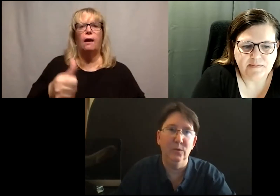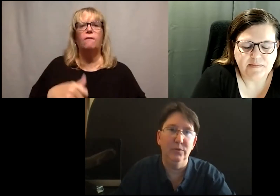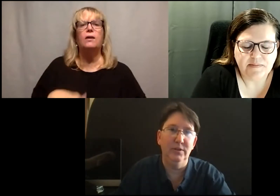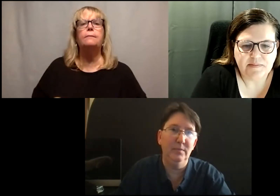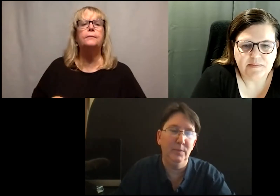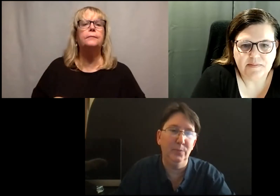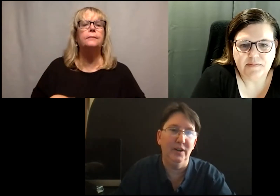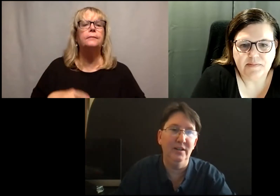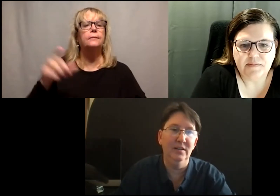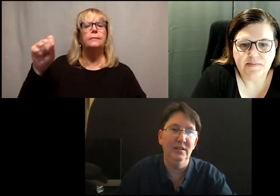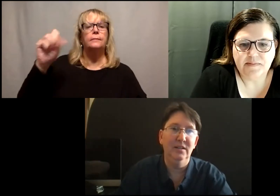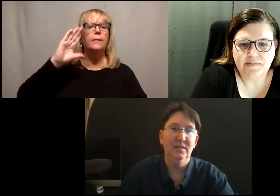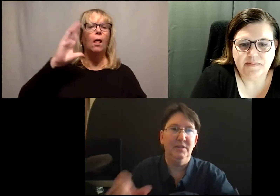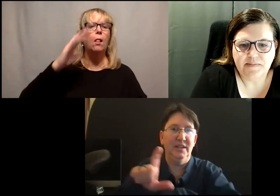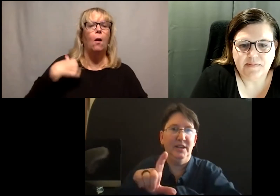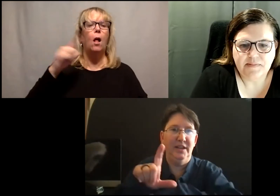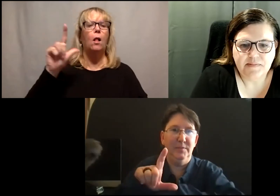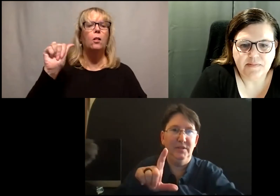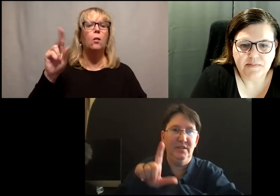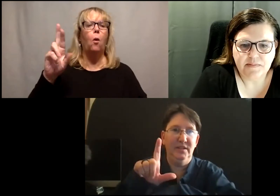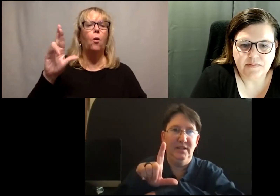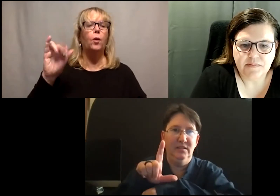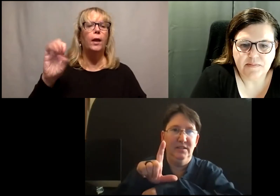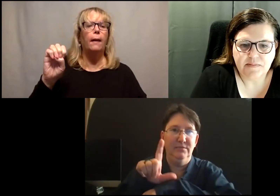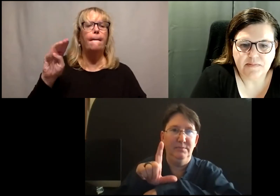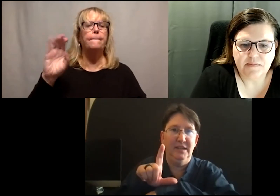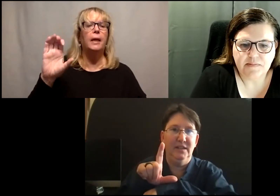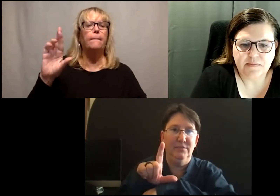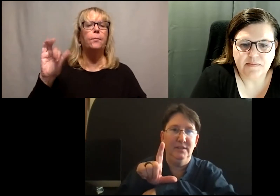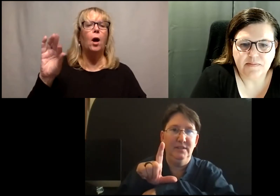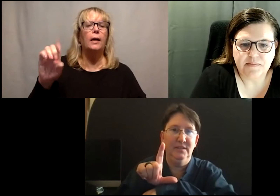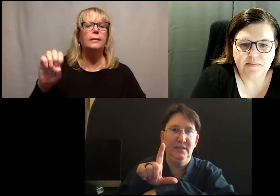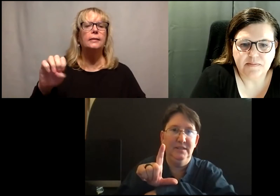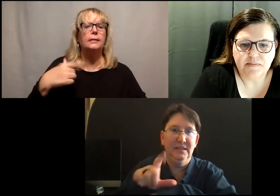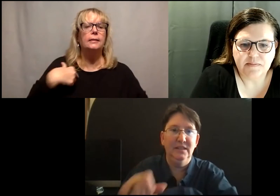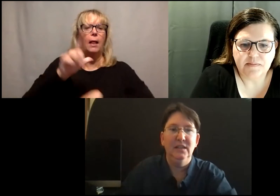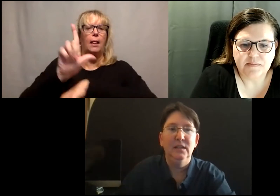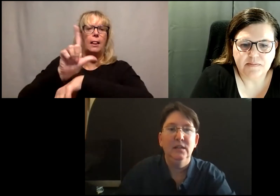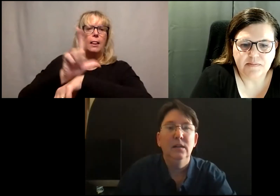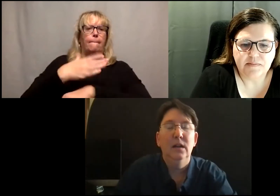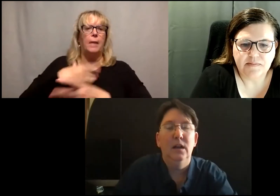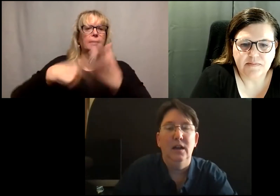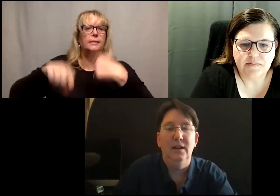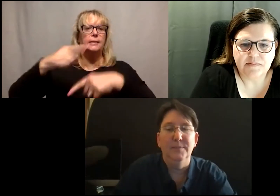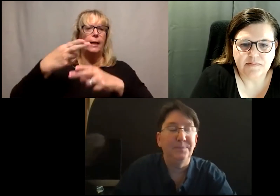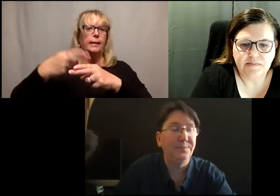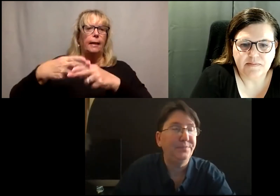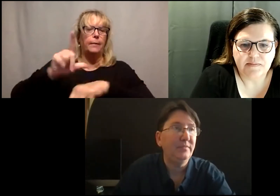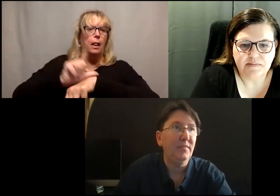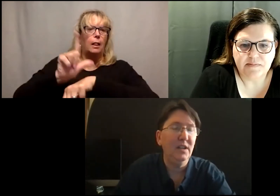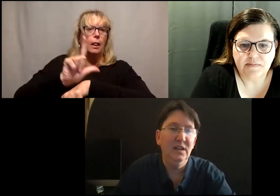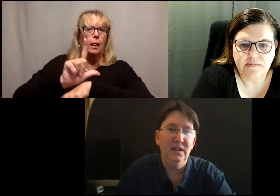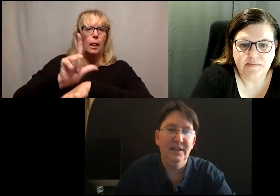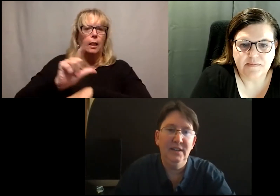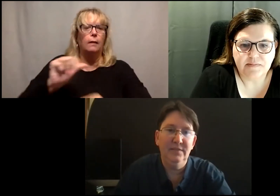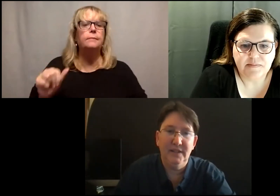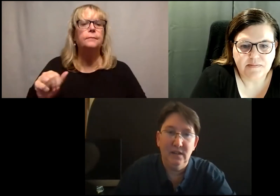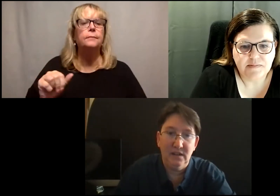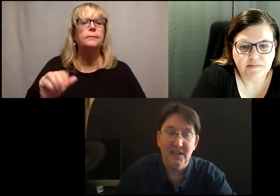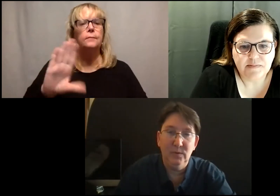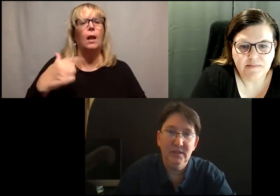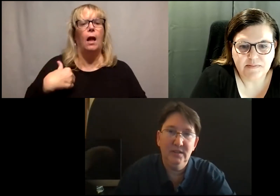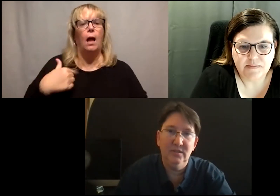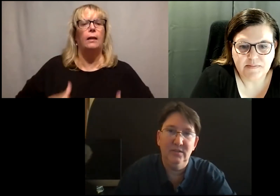is Lori McBride. My sign name is the L on the back of the wrist. I live